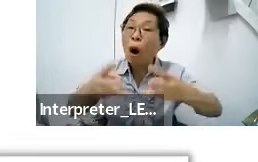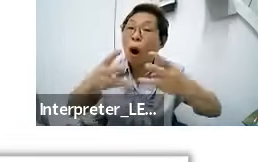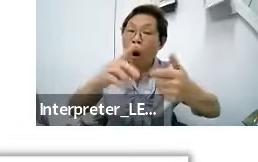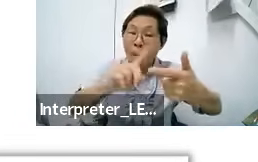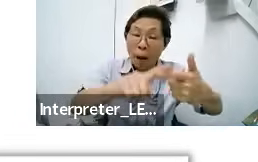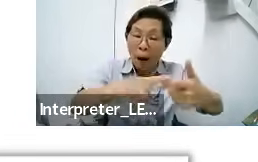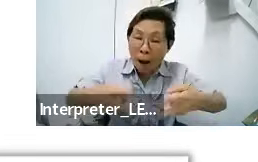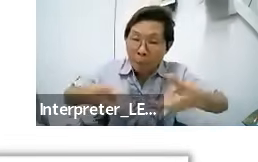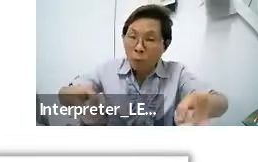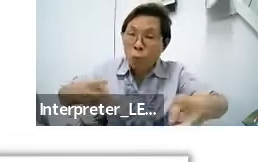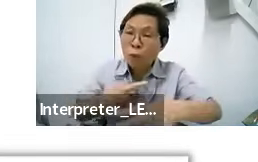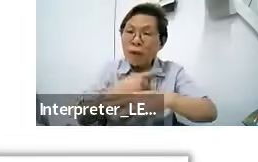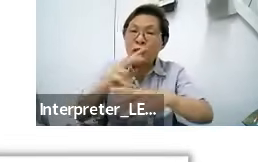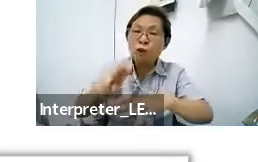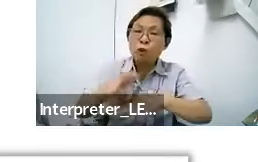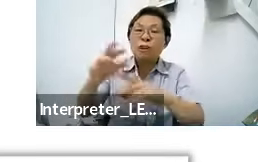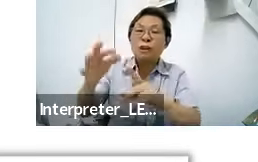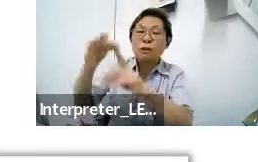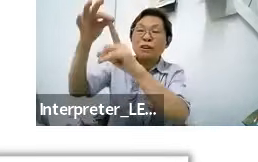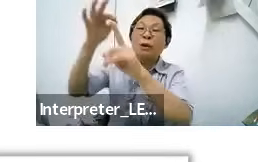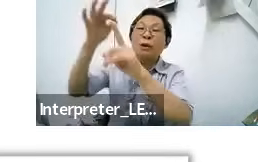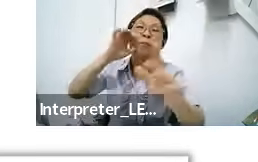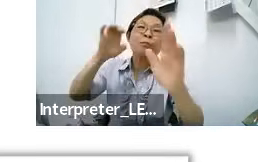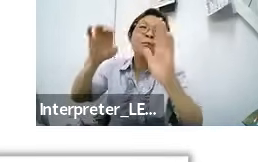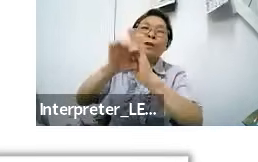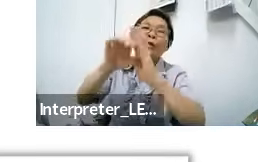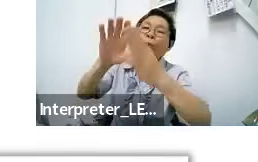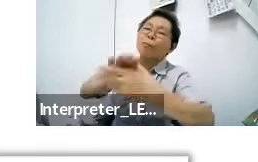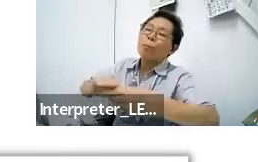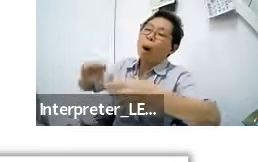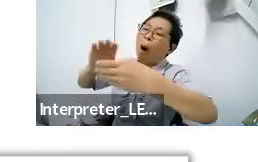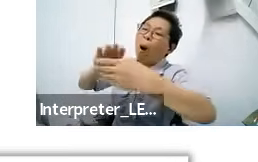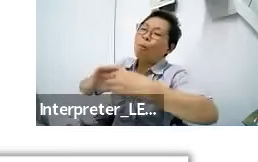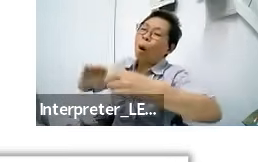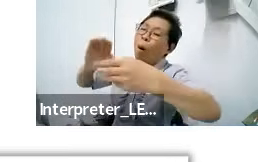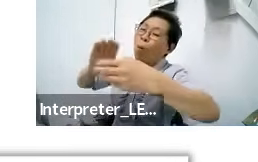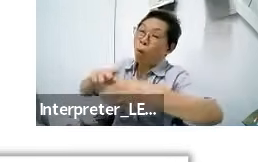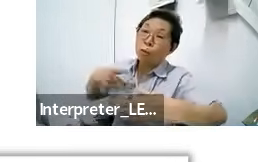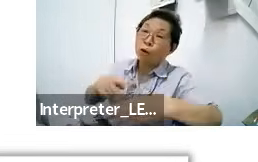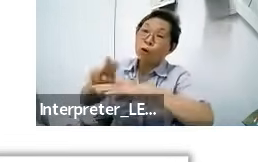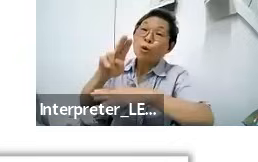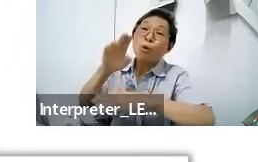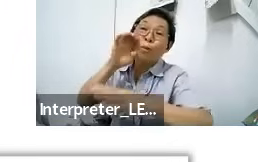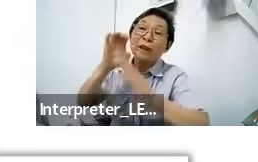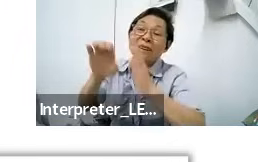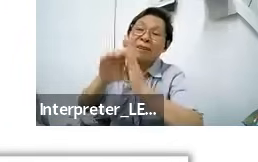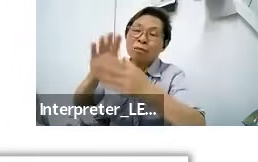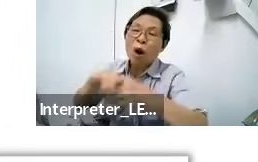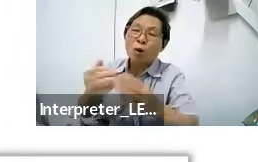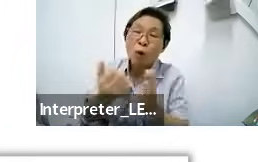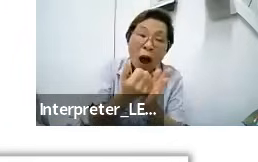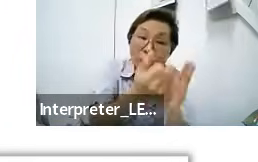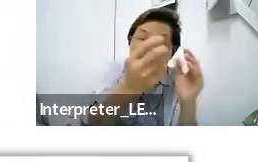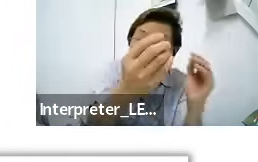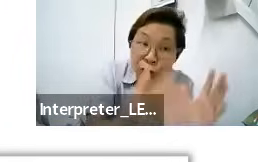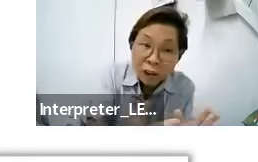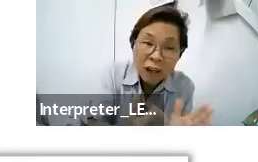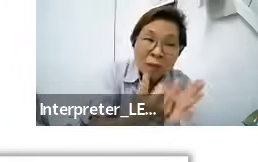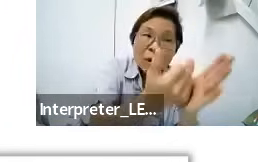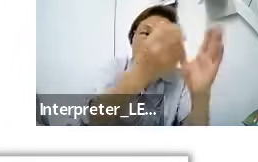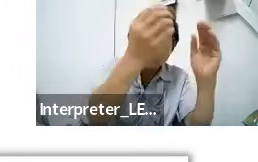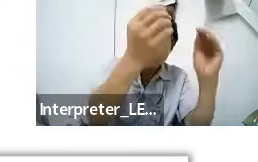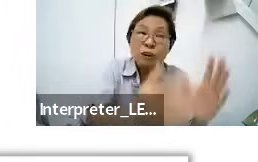using specifically the picture narrative approach. So in order to help teachers and